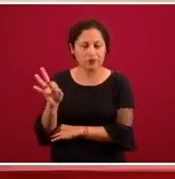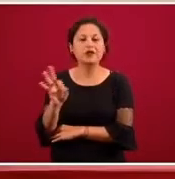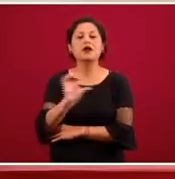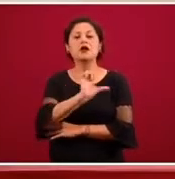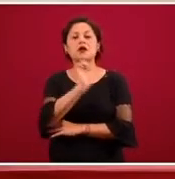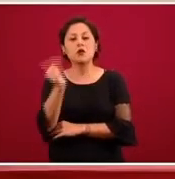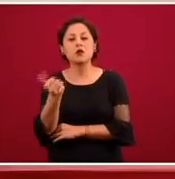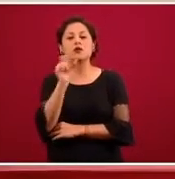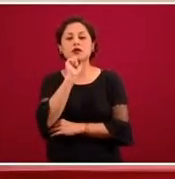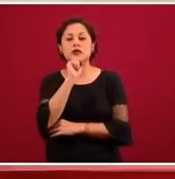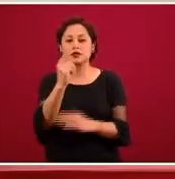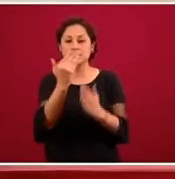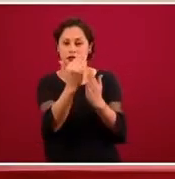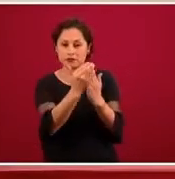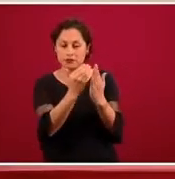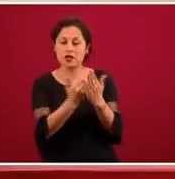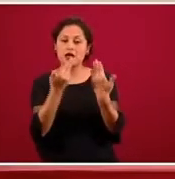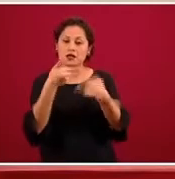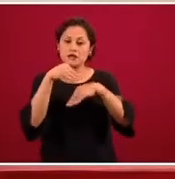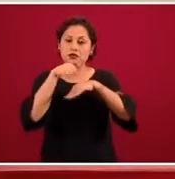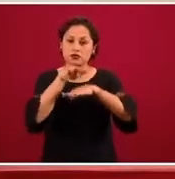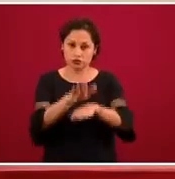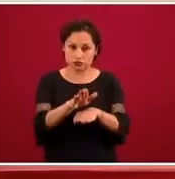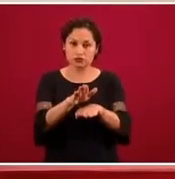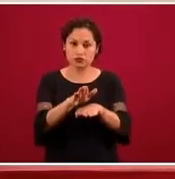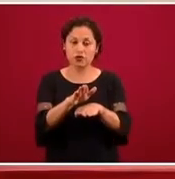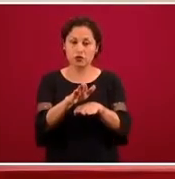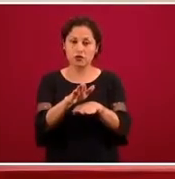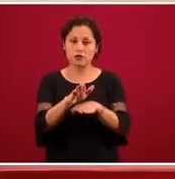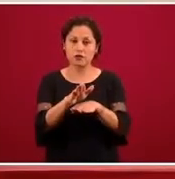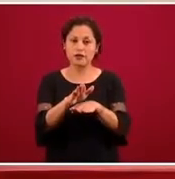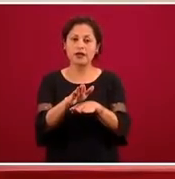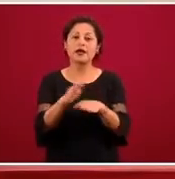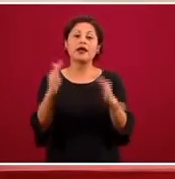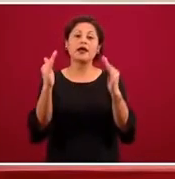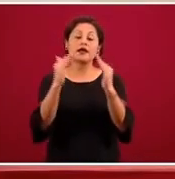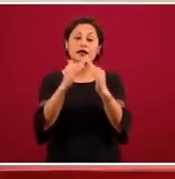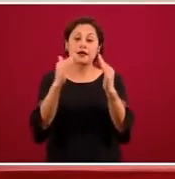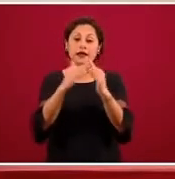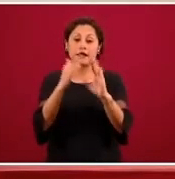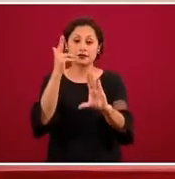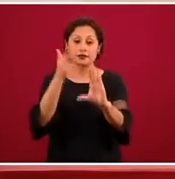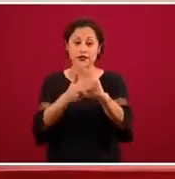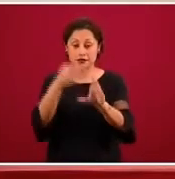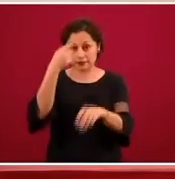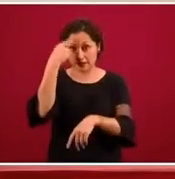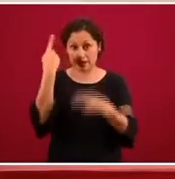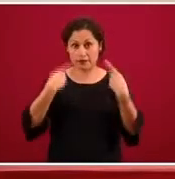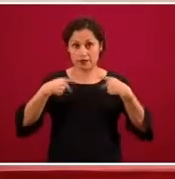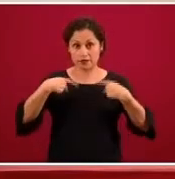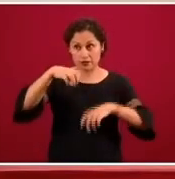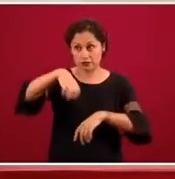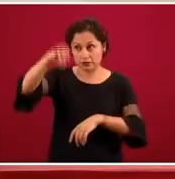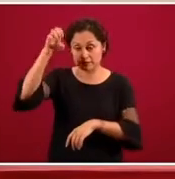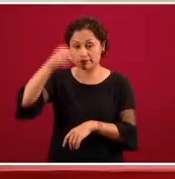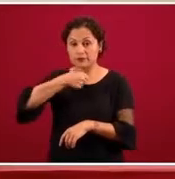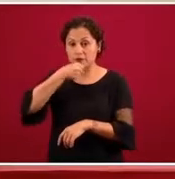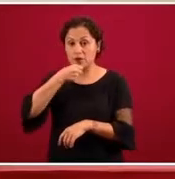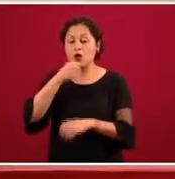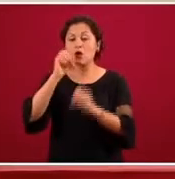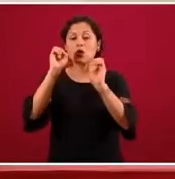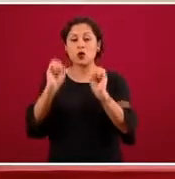coronavirus.gov.mx, and there you can find some specifications regarding these spaces you were asking about, for